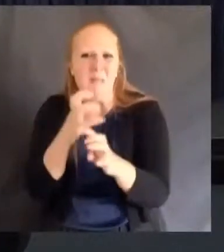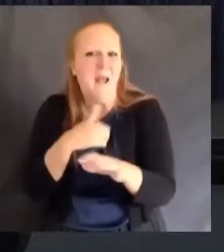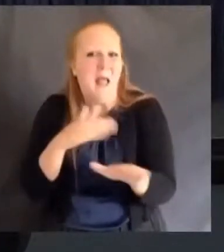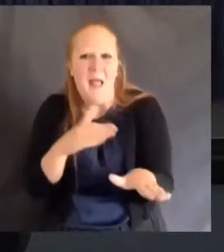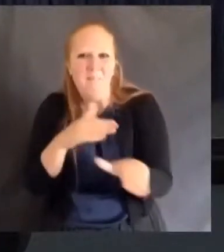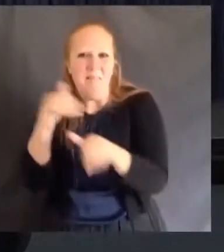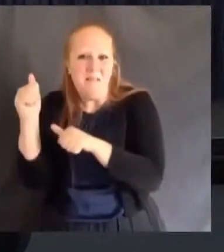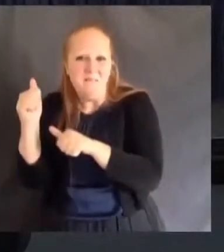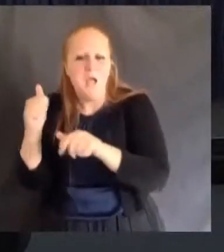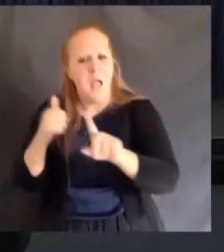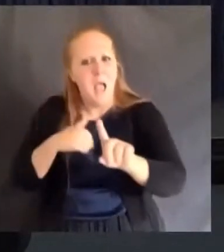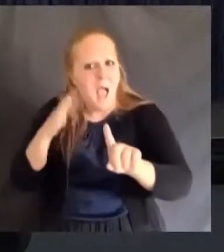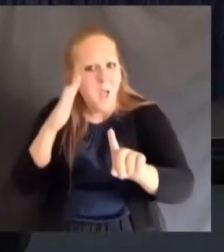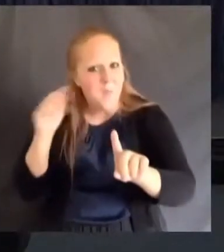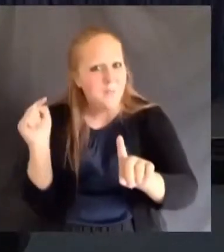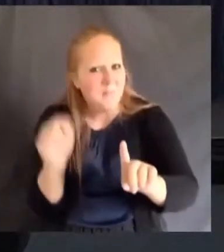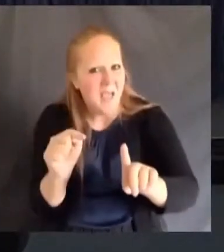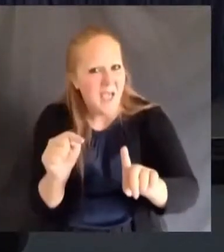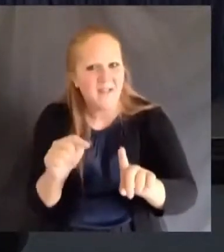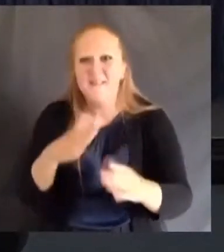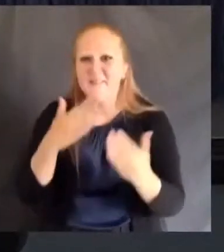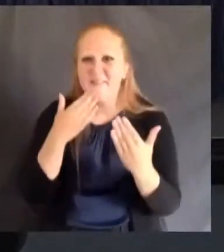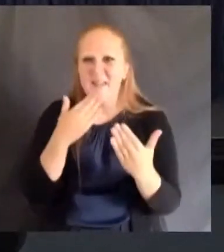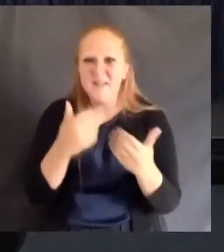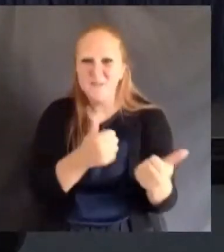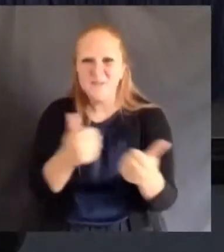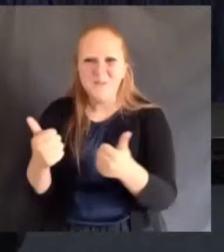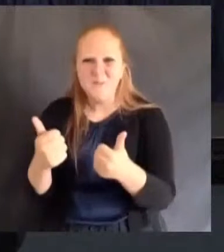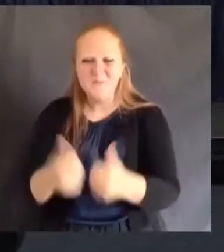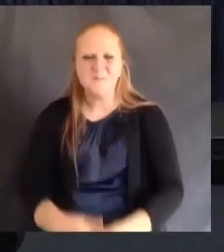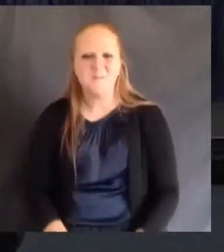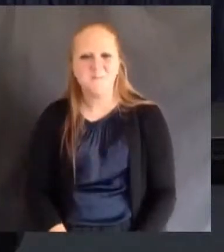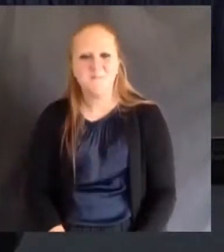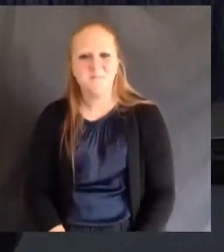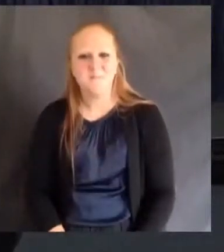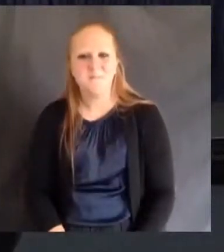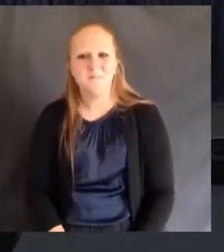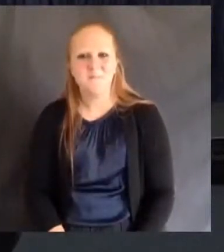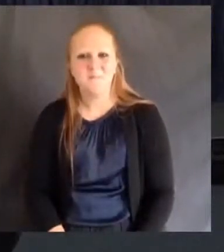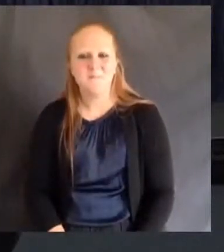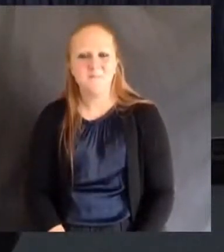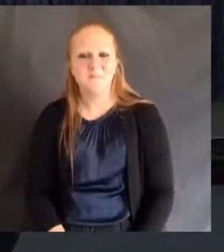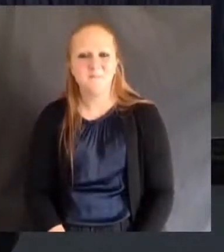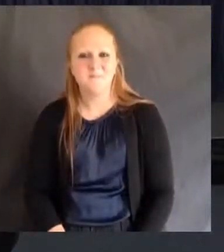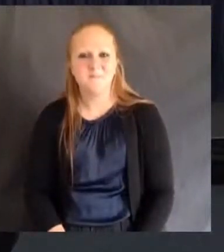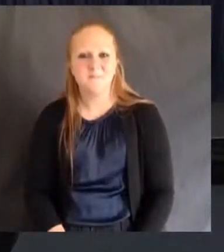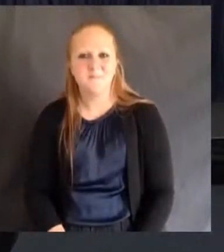I will be back. Thank you, guys. State lawmakers holding hearings on nursing home deaths?